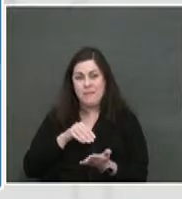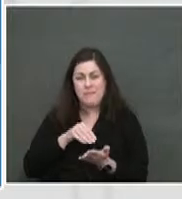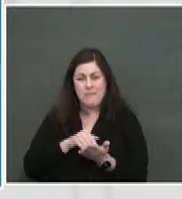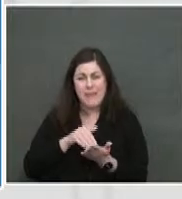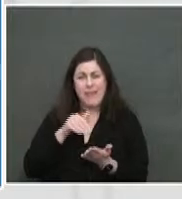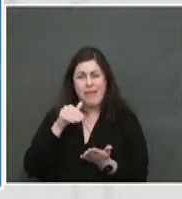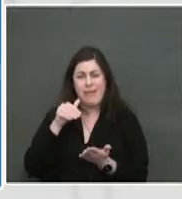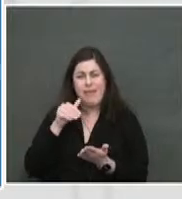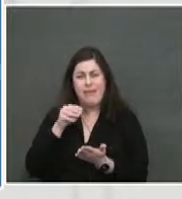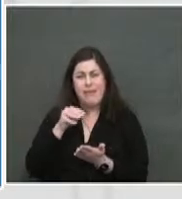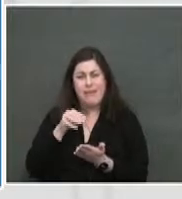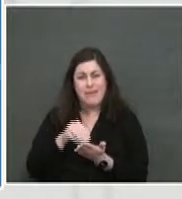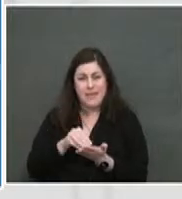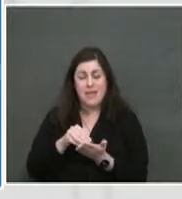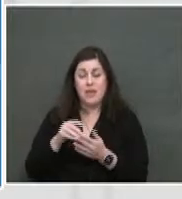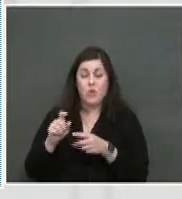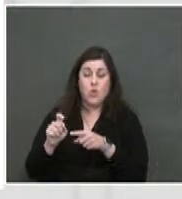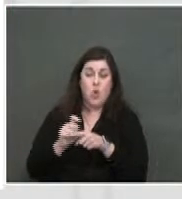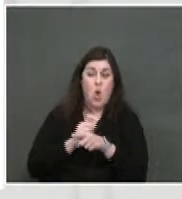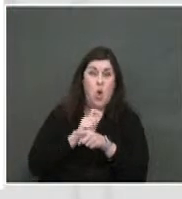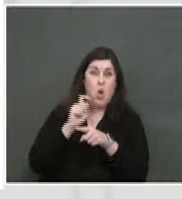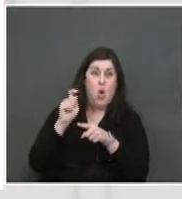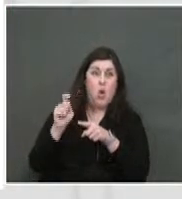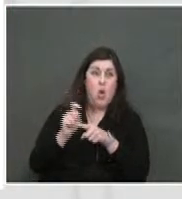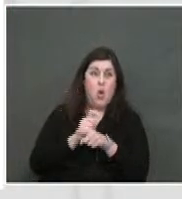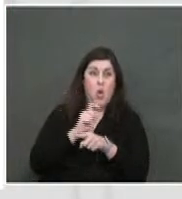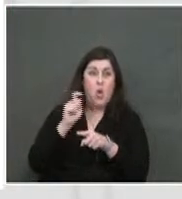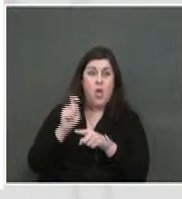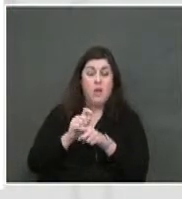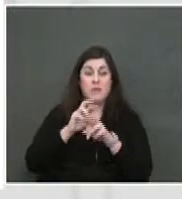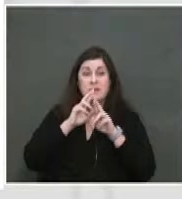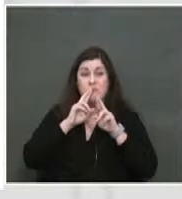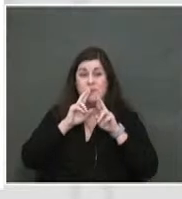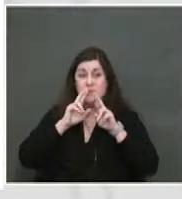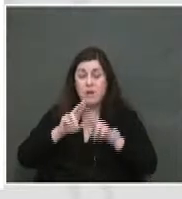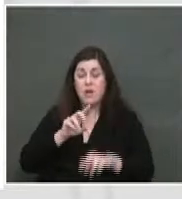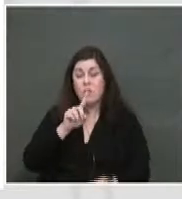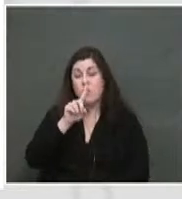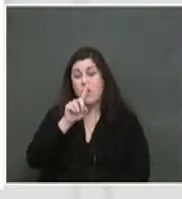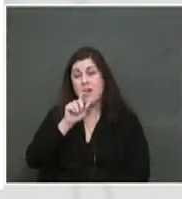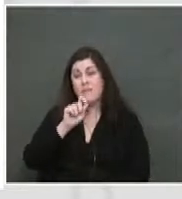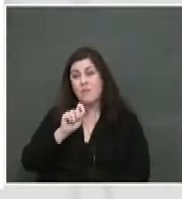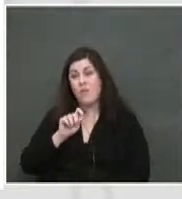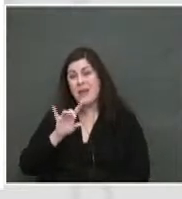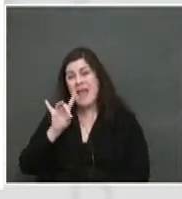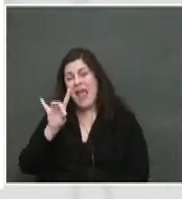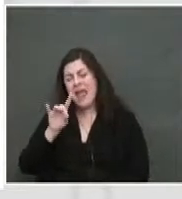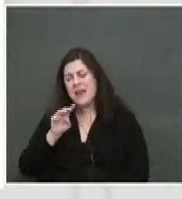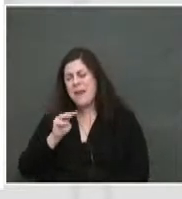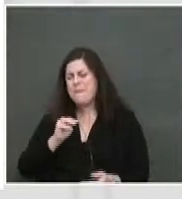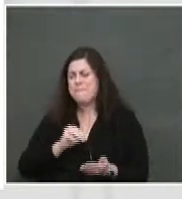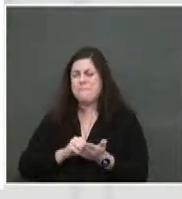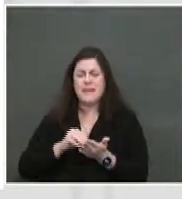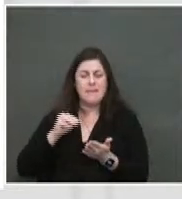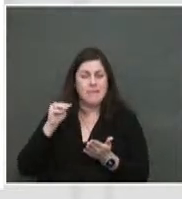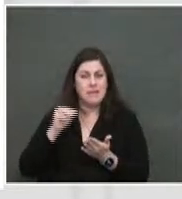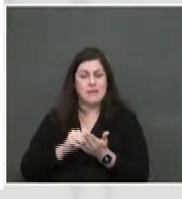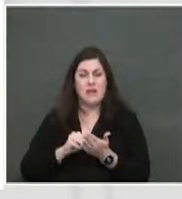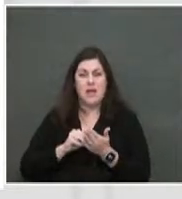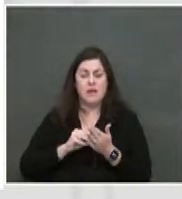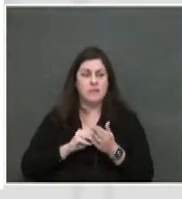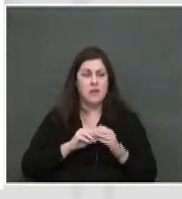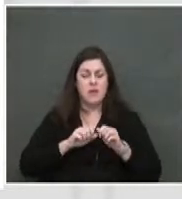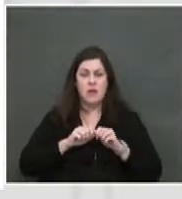calls, SAPD officers responded 1.8 million times. So you've got all those calls coming into dispatch, and you've